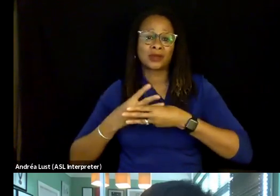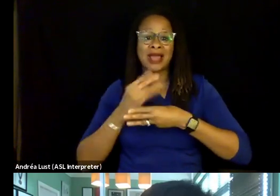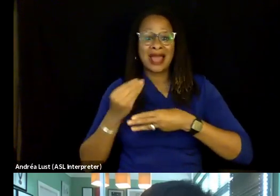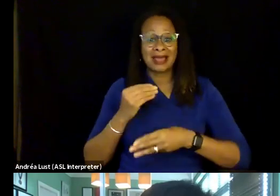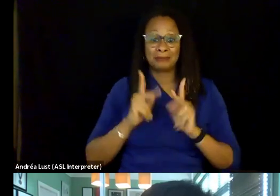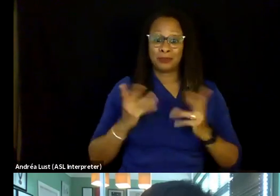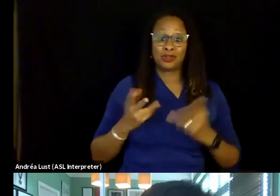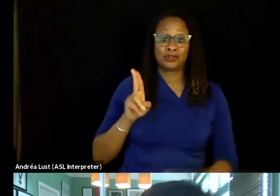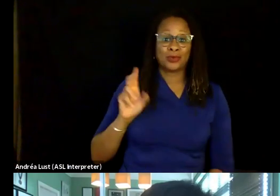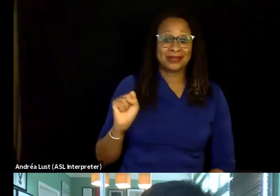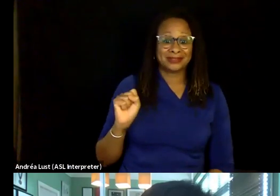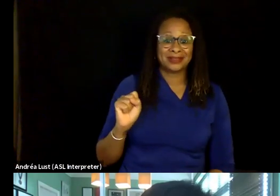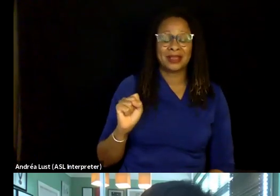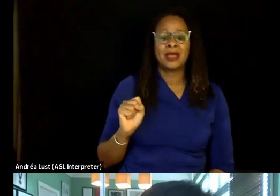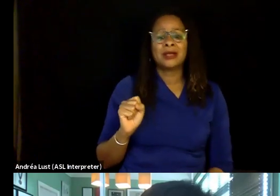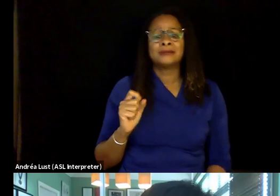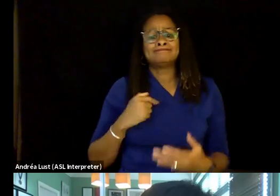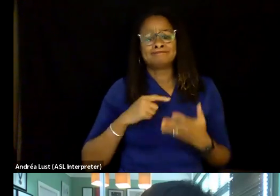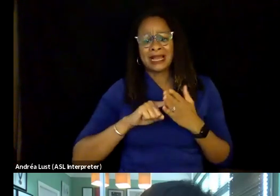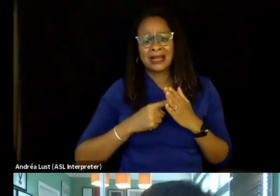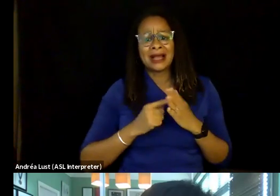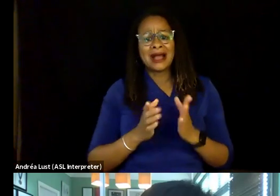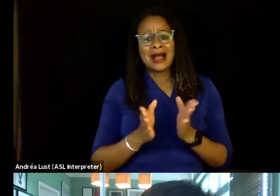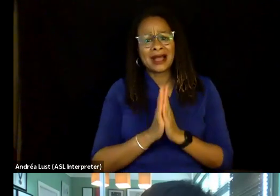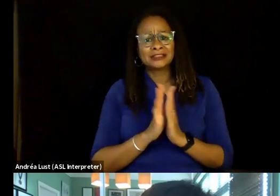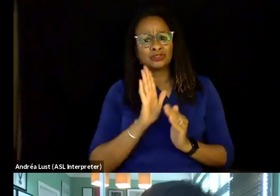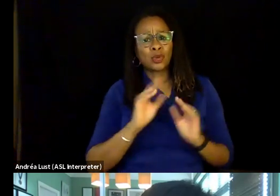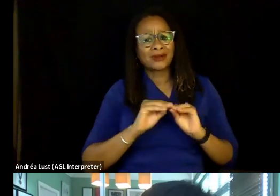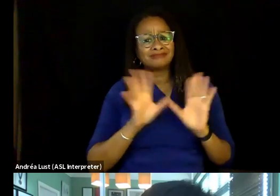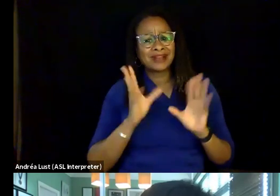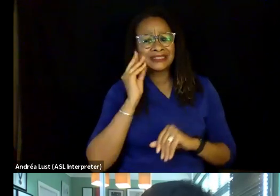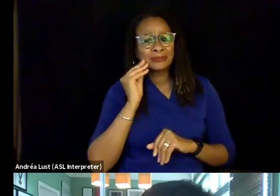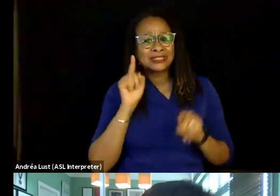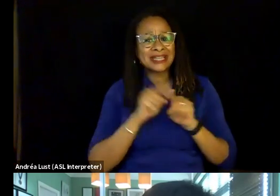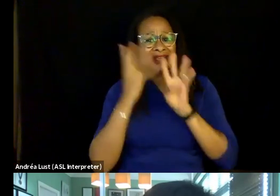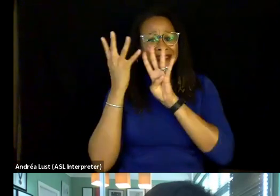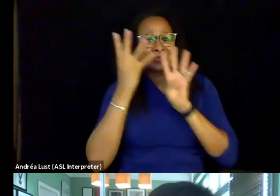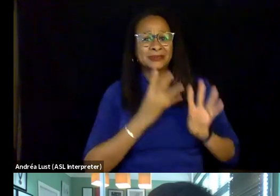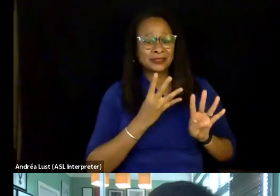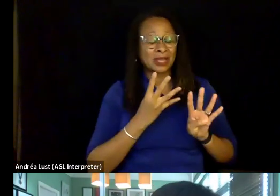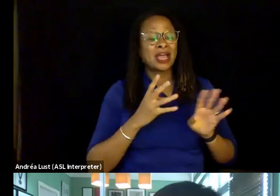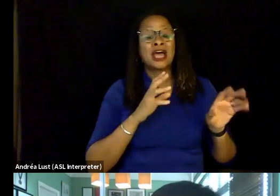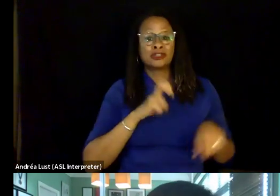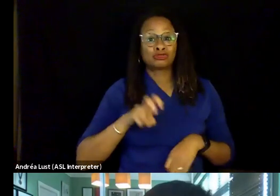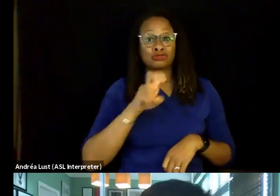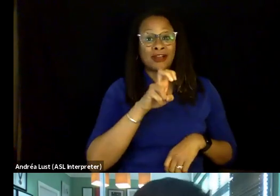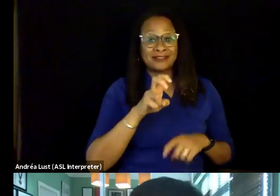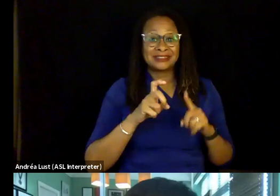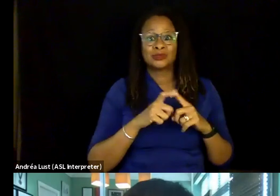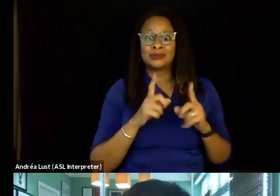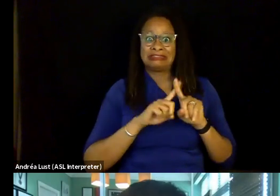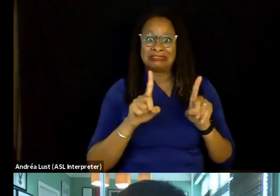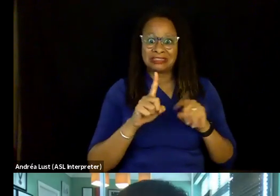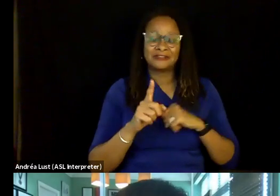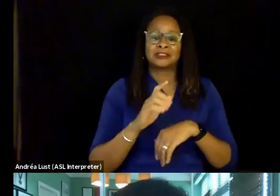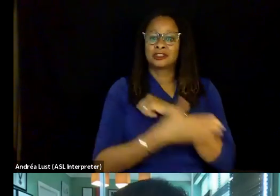want to start asking is, how did your distinct experience as immigrants, straddling two countries, two continents,